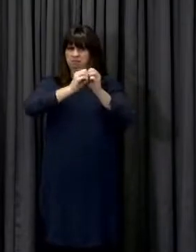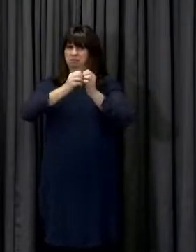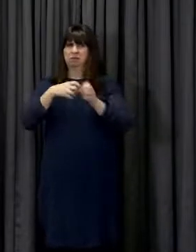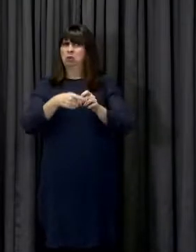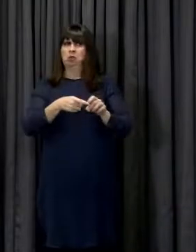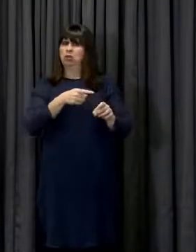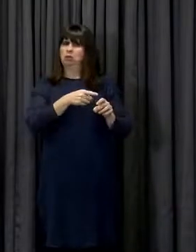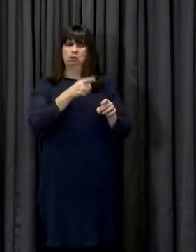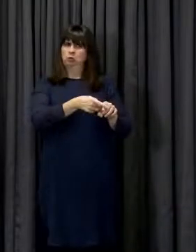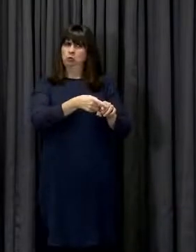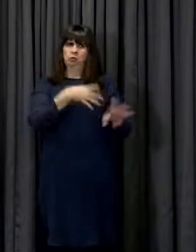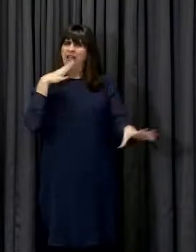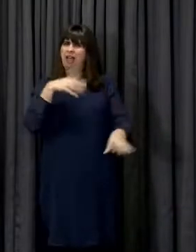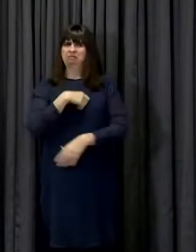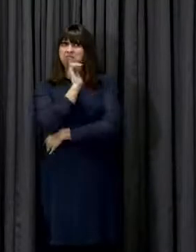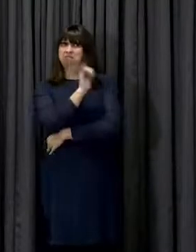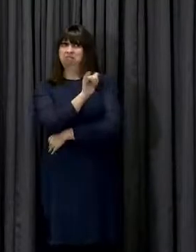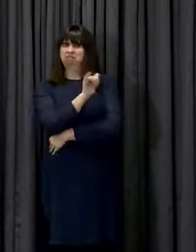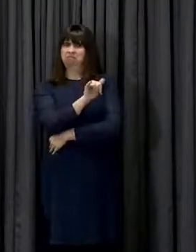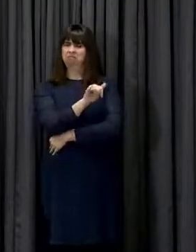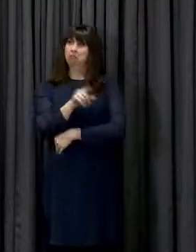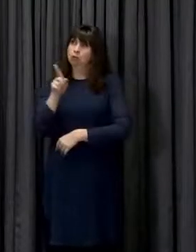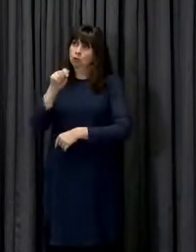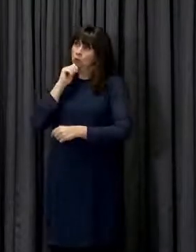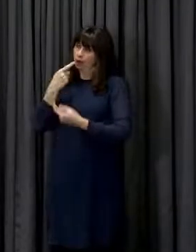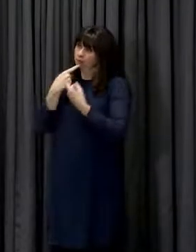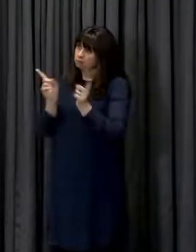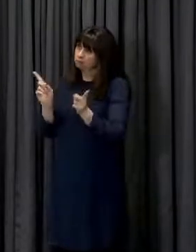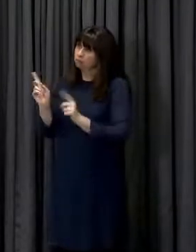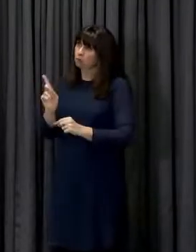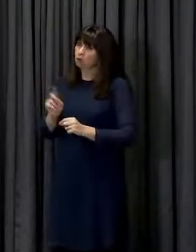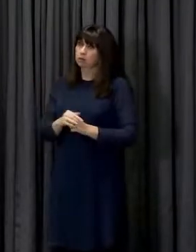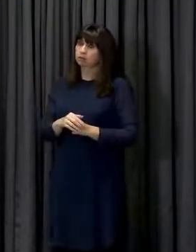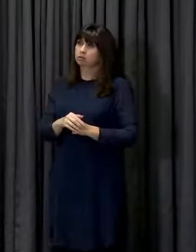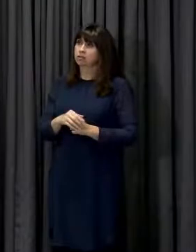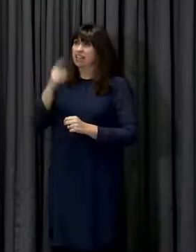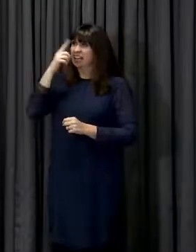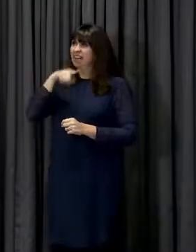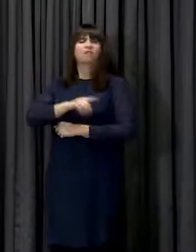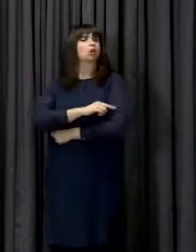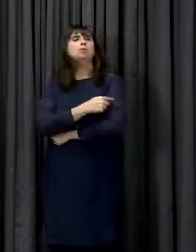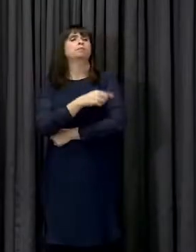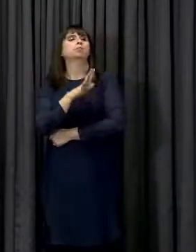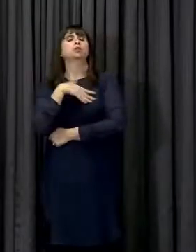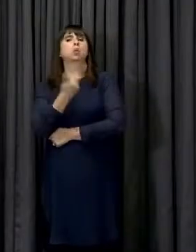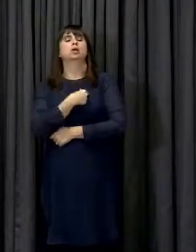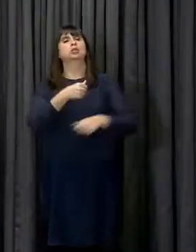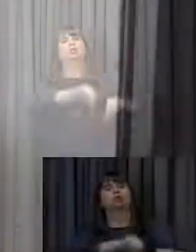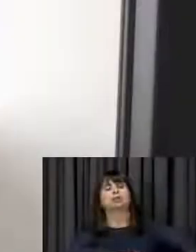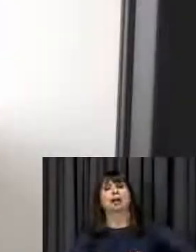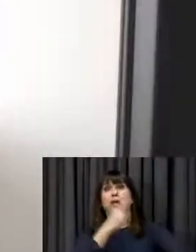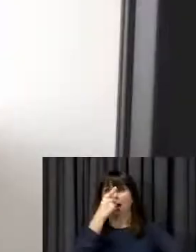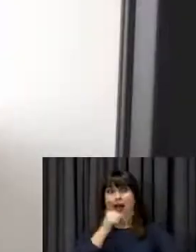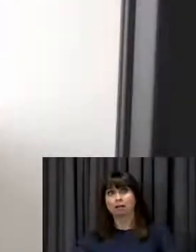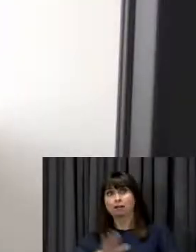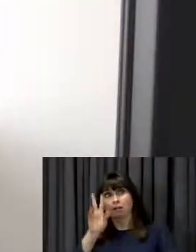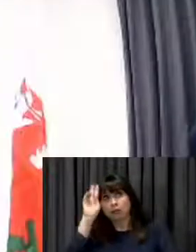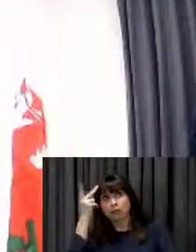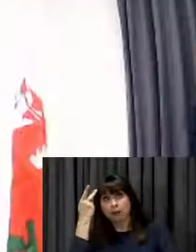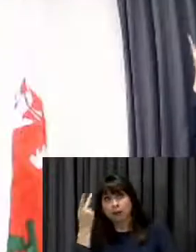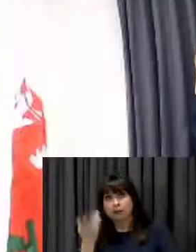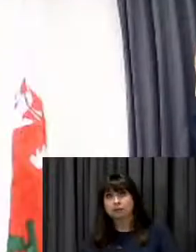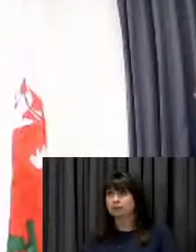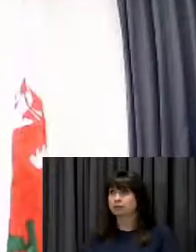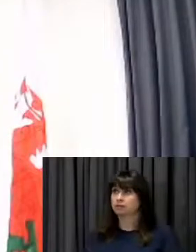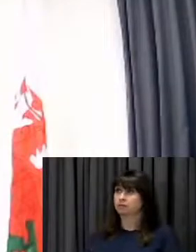to reassure them? And will they have the opportunity to change their mind if they initially refuse the vaccine? Well,